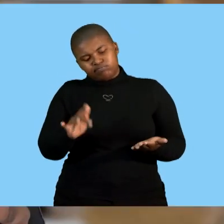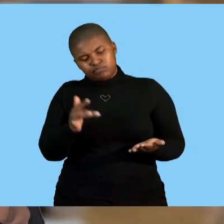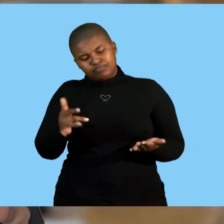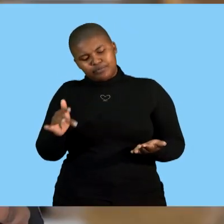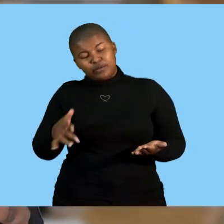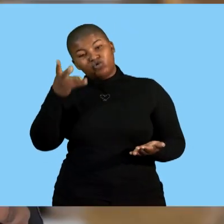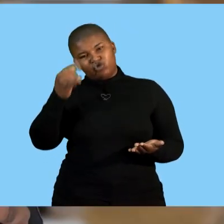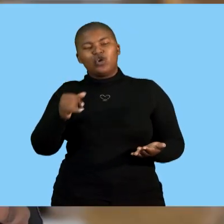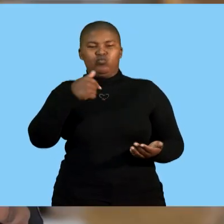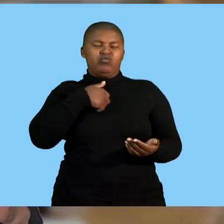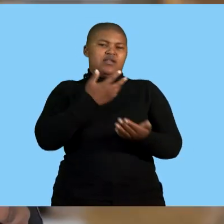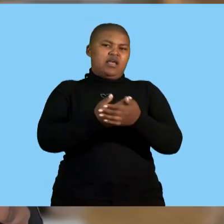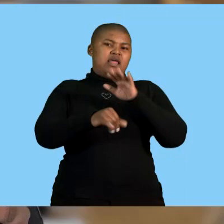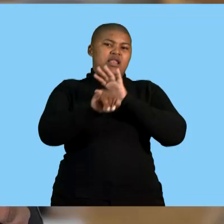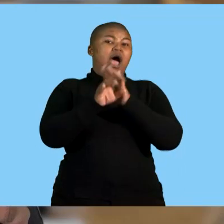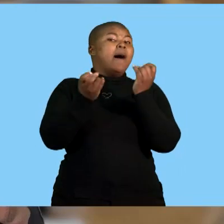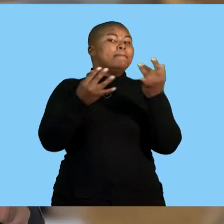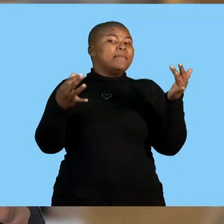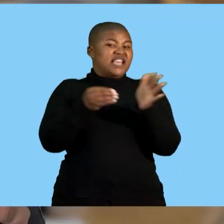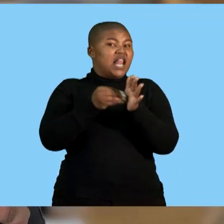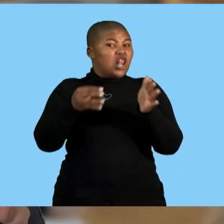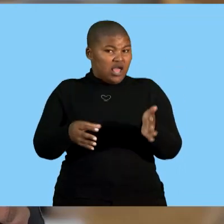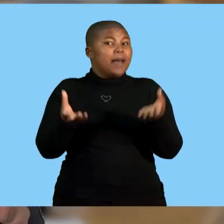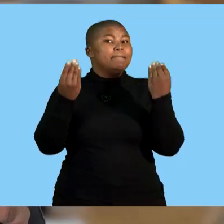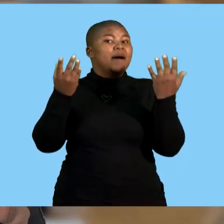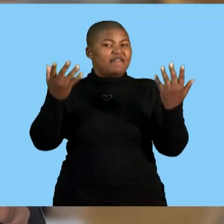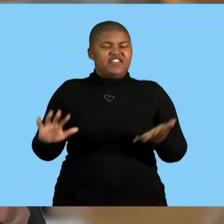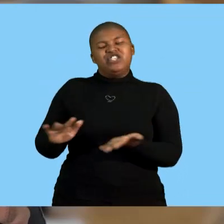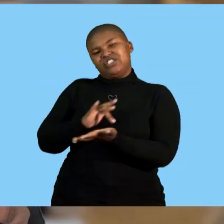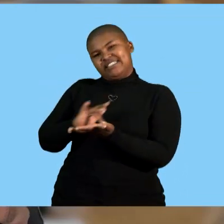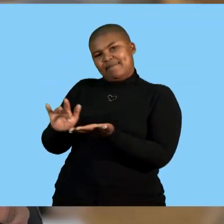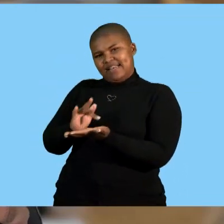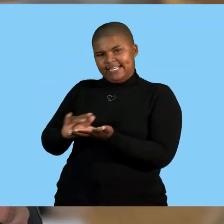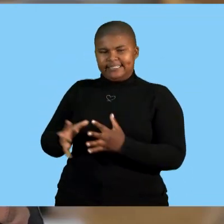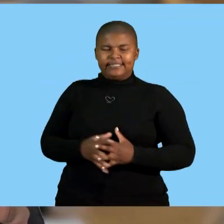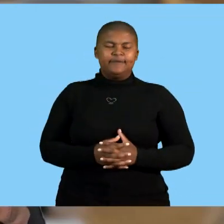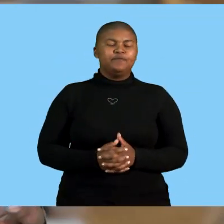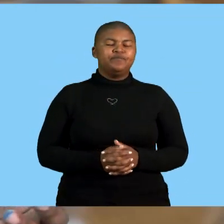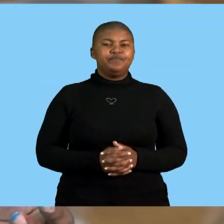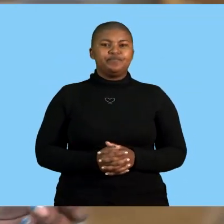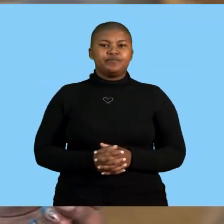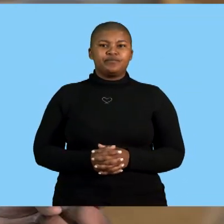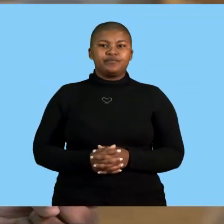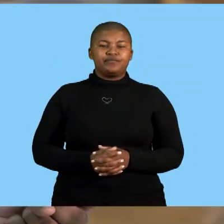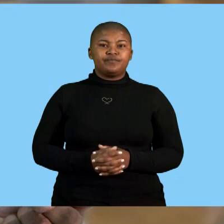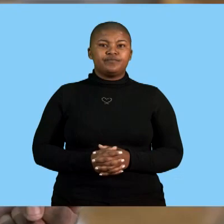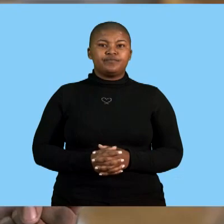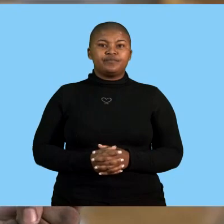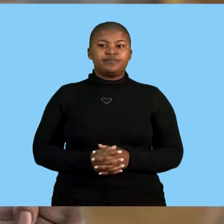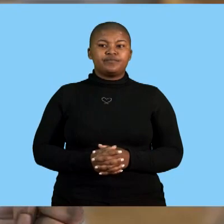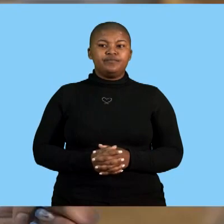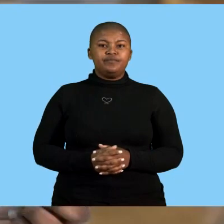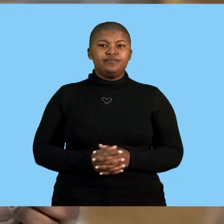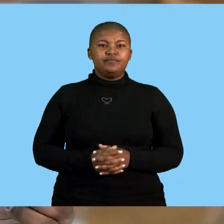forms given to parents, we can be able to know how many learners received tablets as per grade as well as per